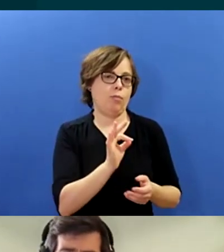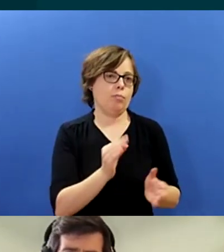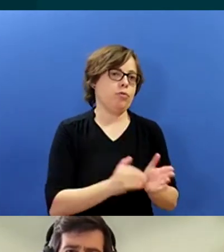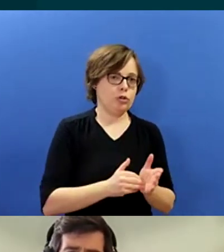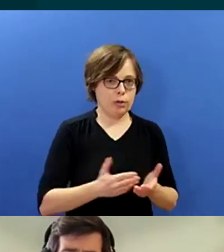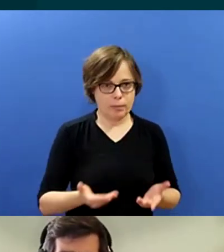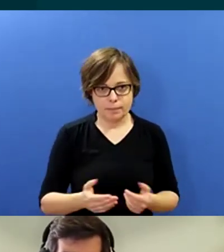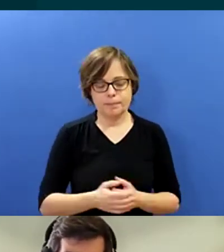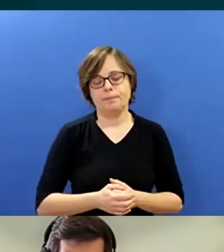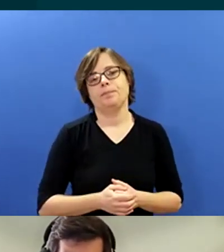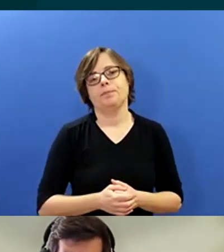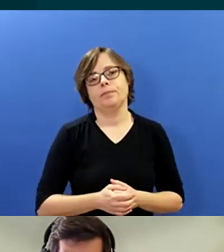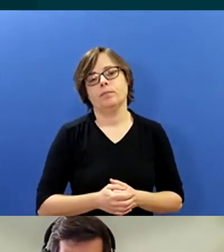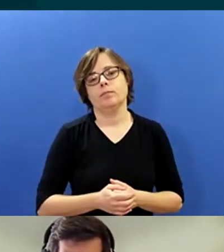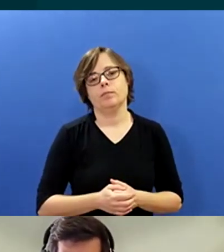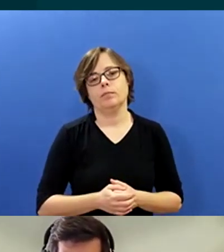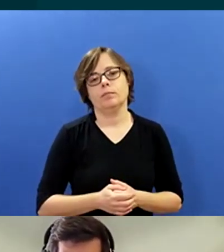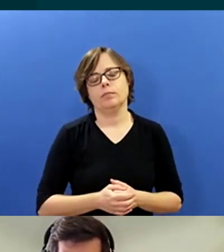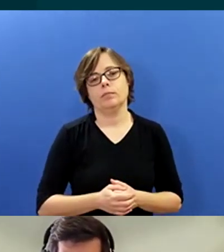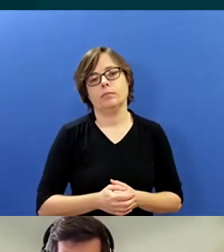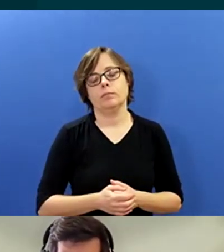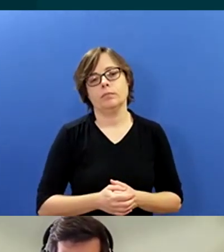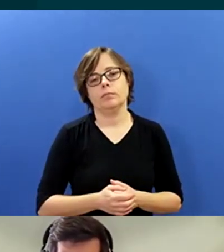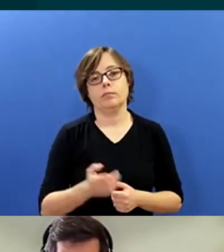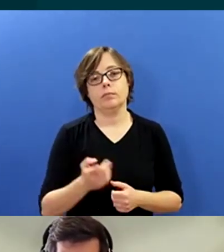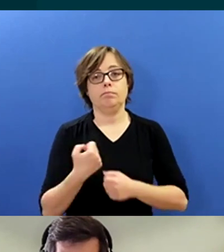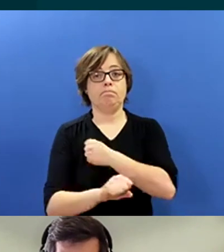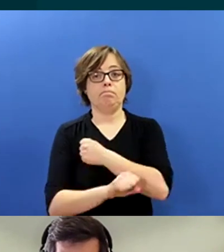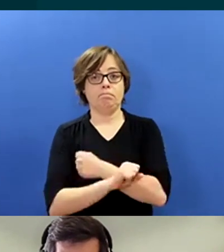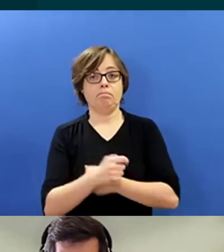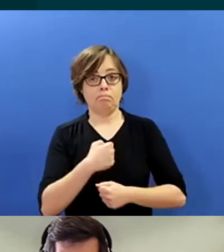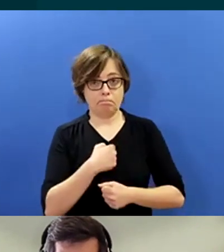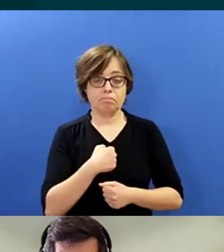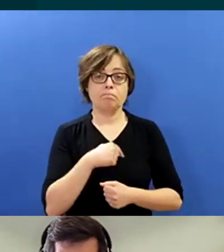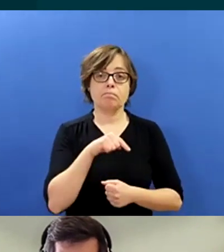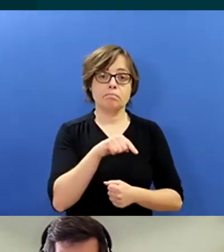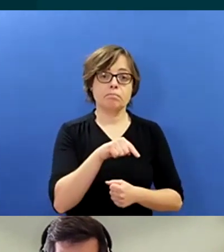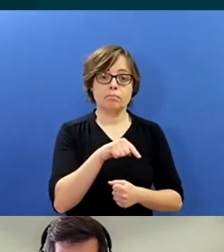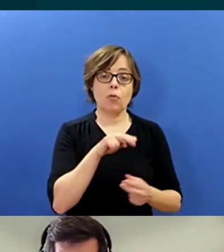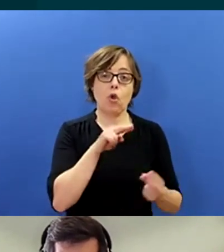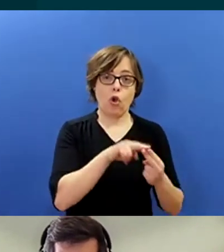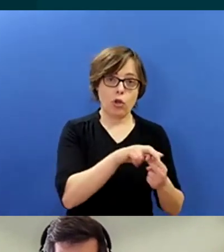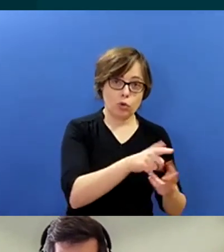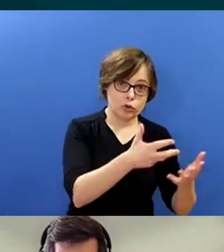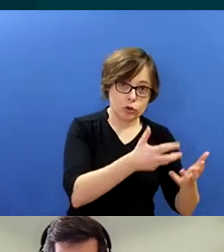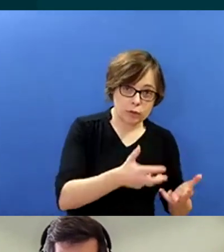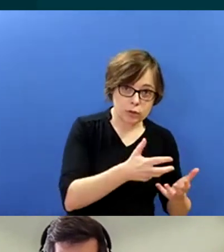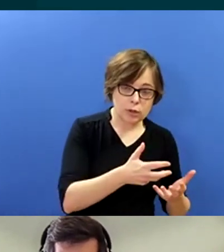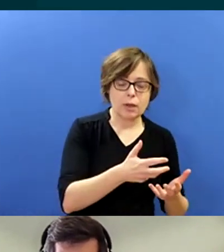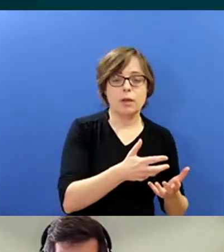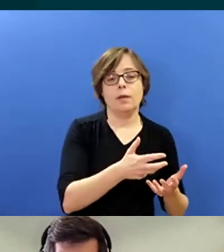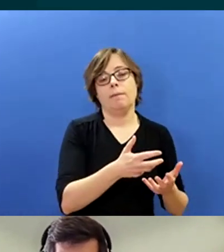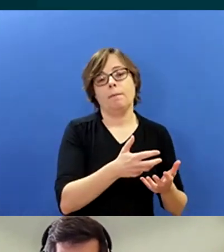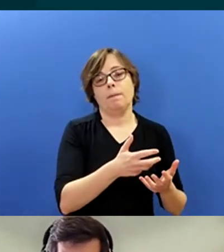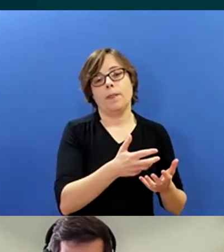obviously contacted these associations, and they, like in their baseline activities,